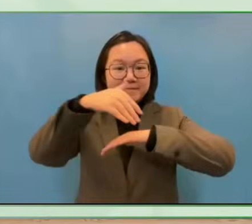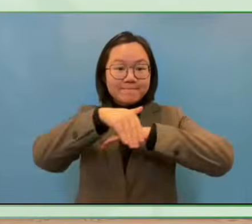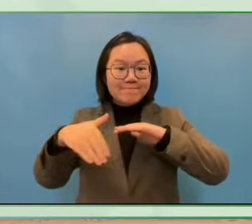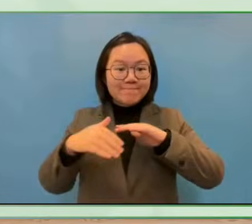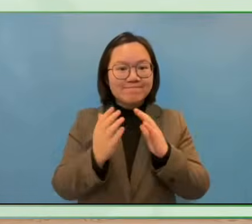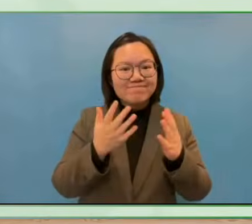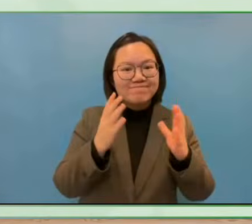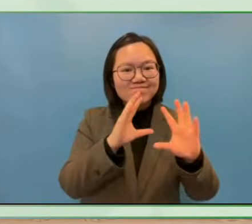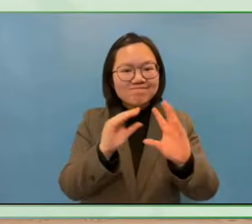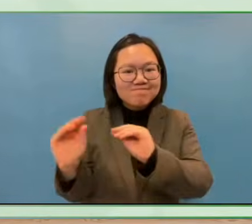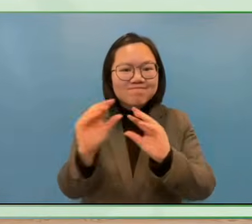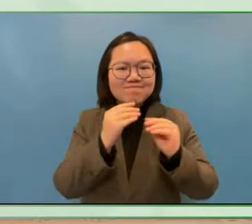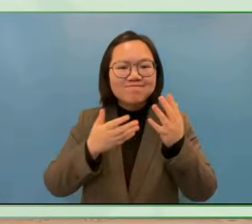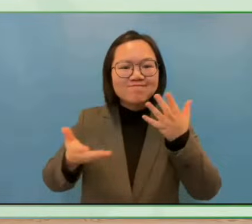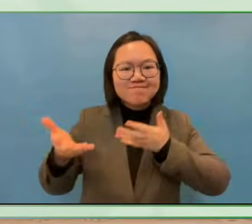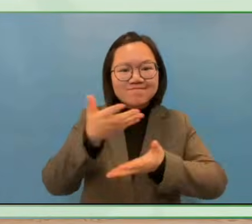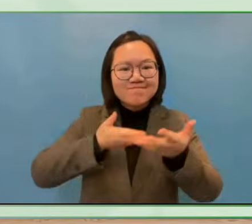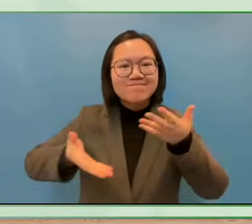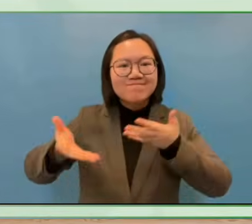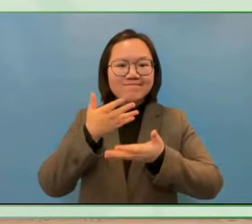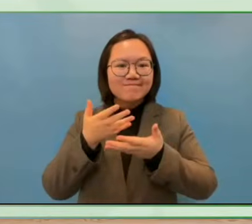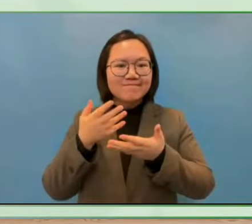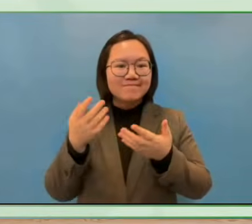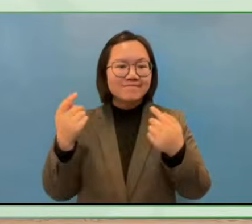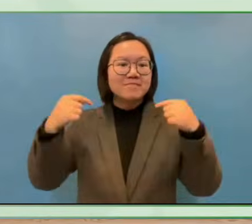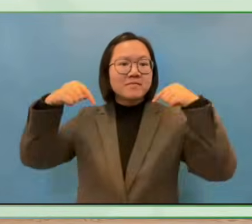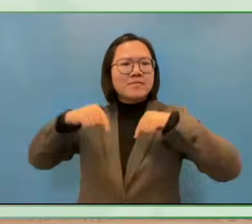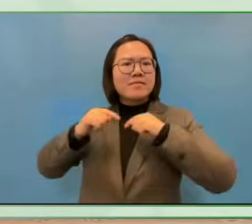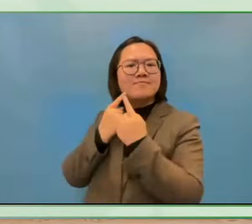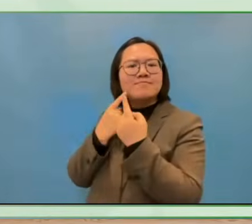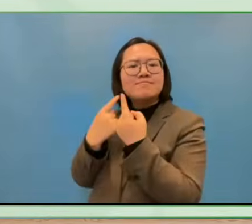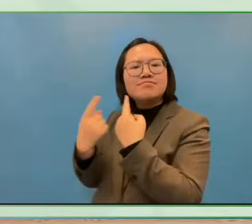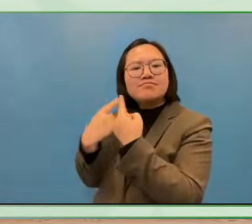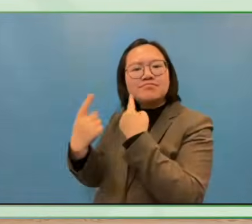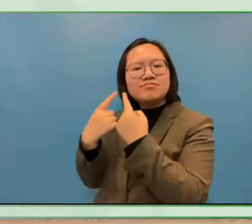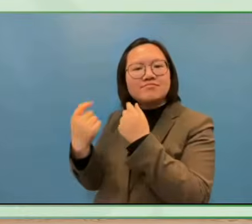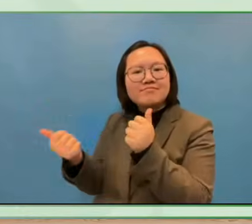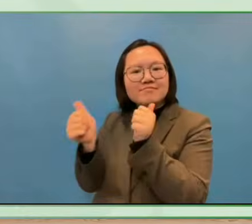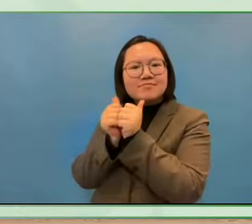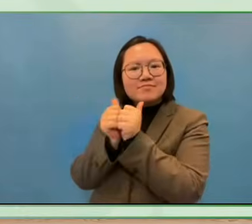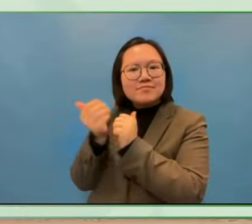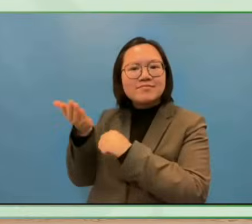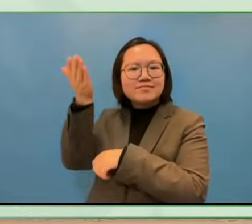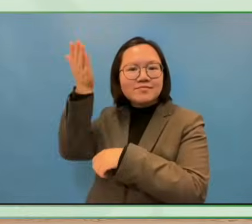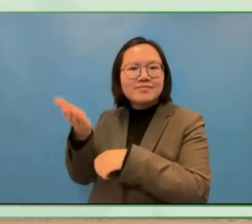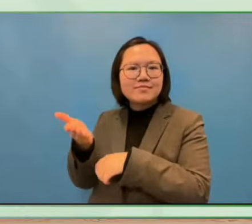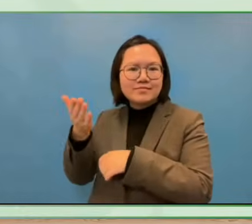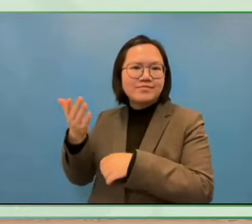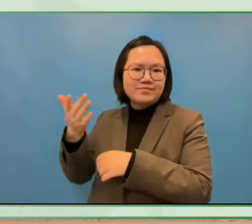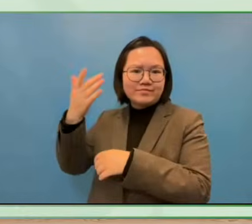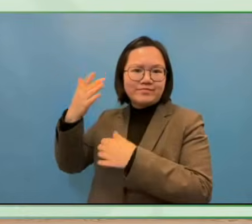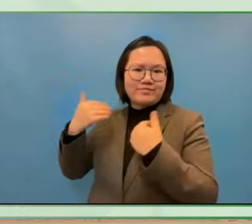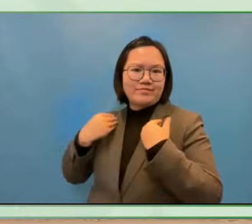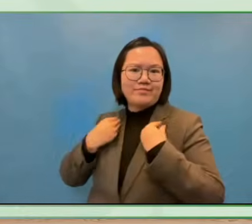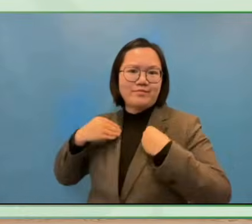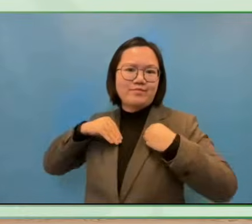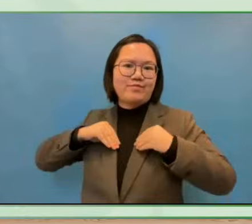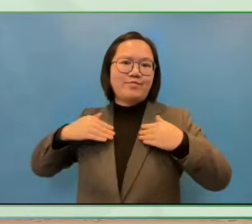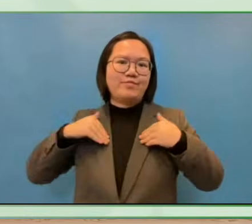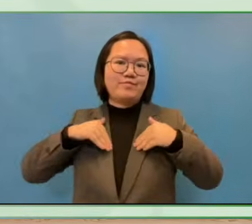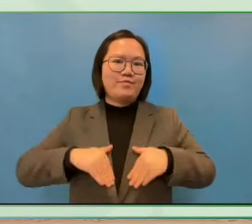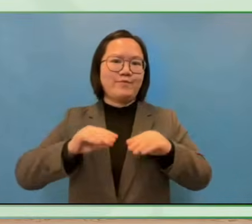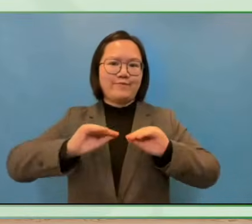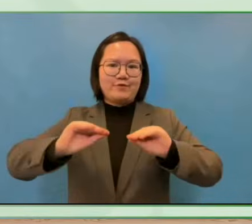My guest and my interview partner is Professor Michael Stein, who is the Executive Director of Harvard Law School